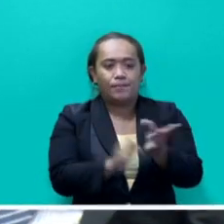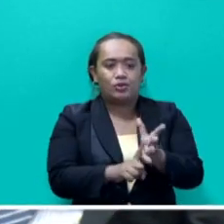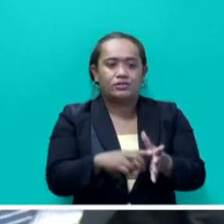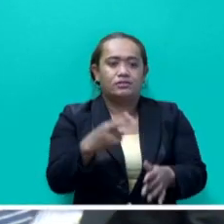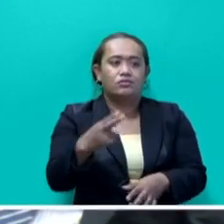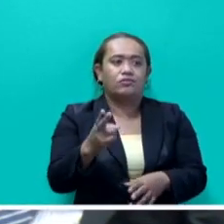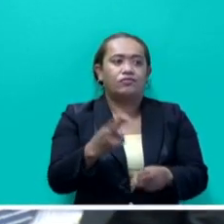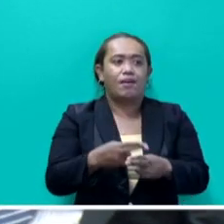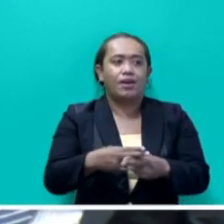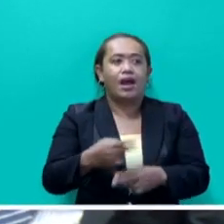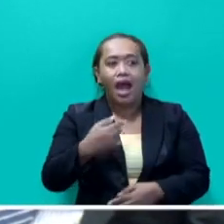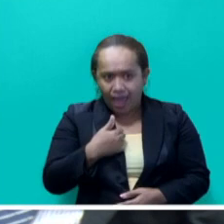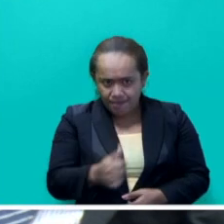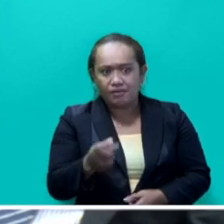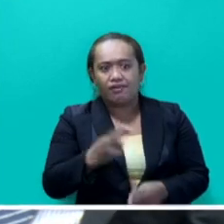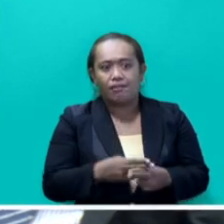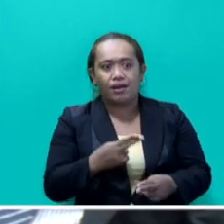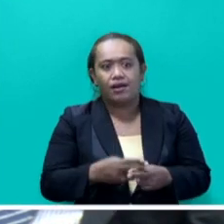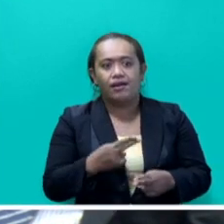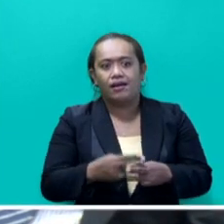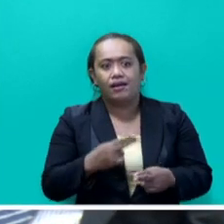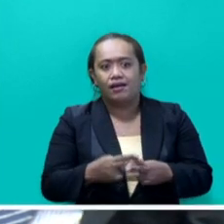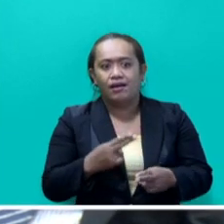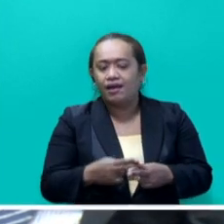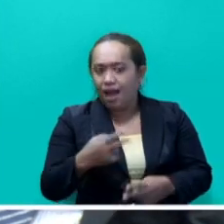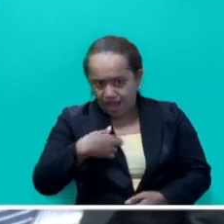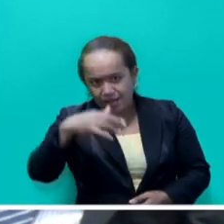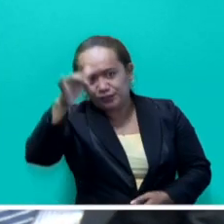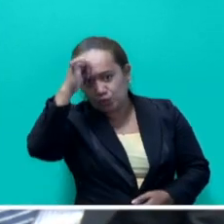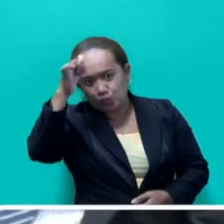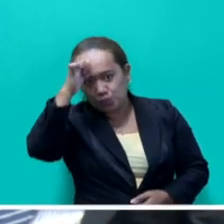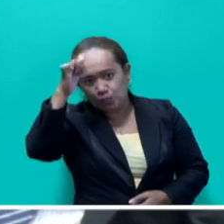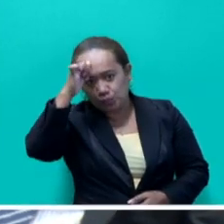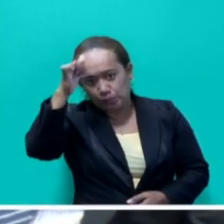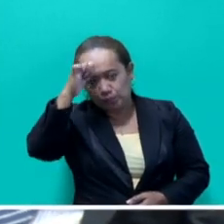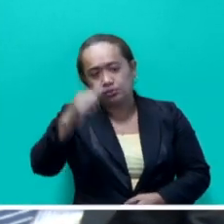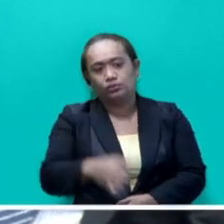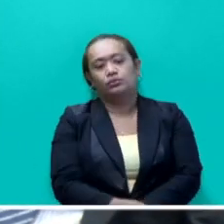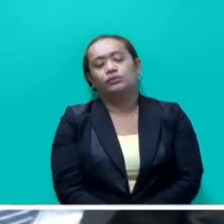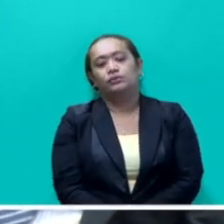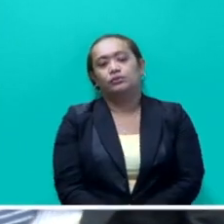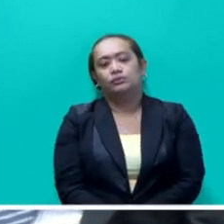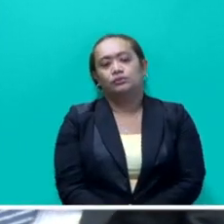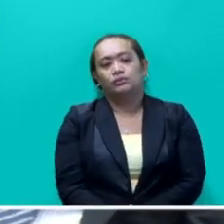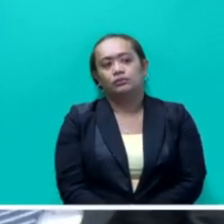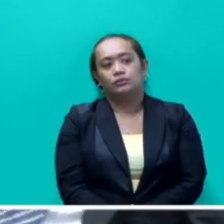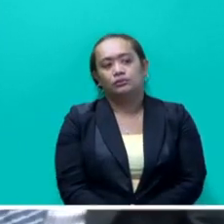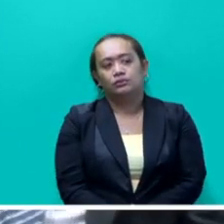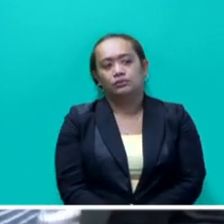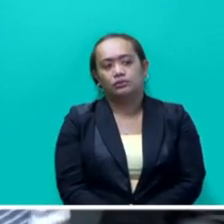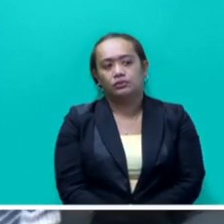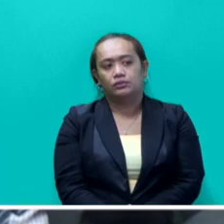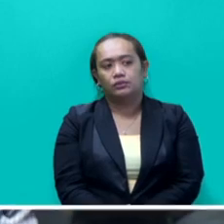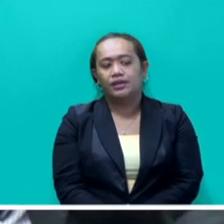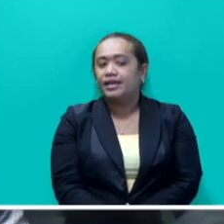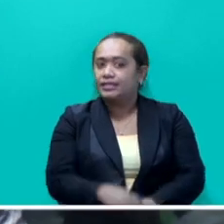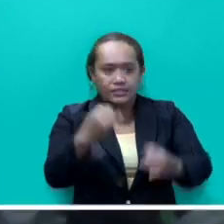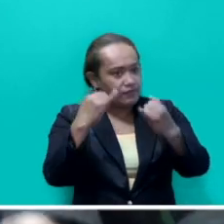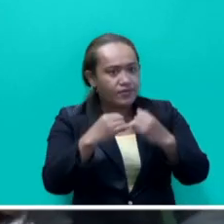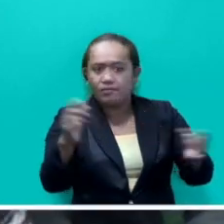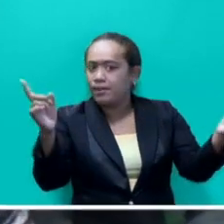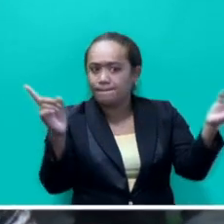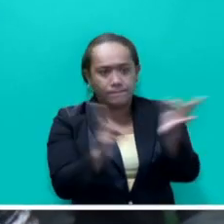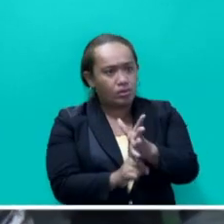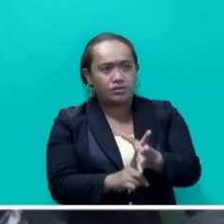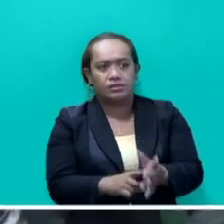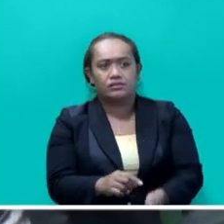I am a farmer. I know it. The value of the It's farmer. important, Mr. Speaker, sir. And I